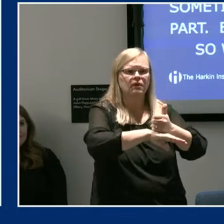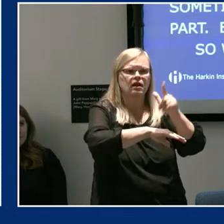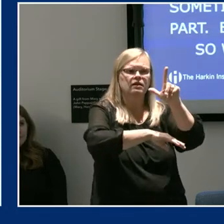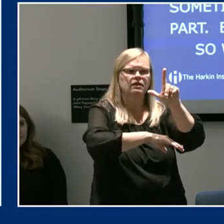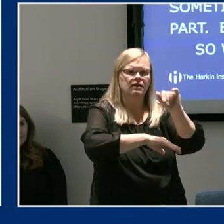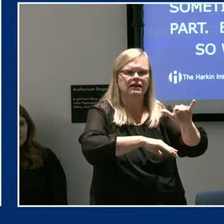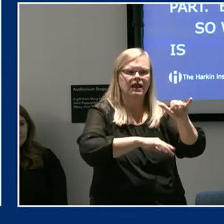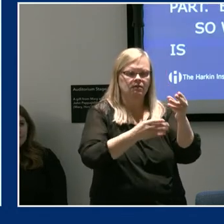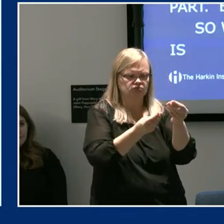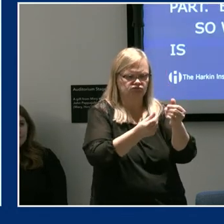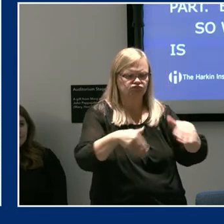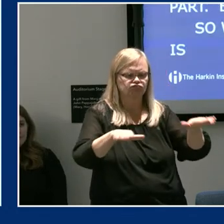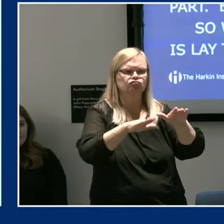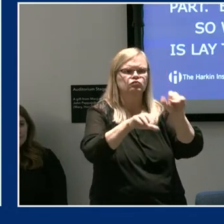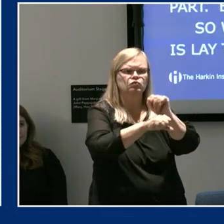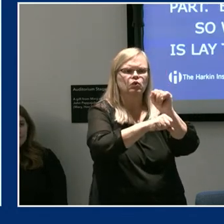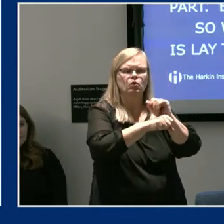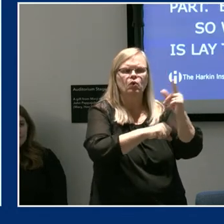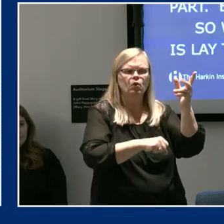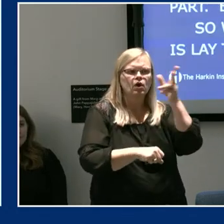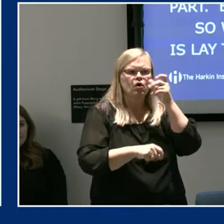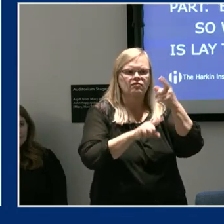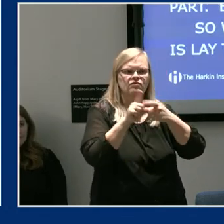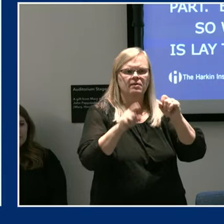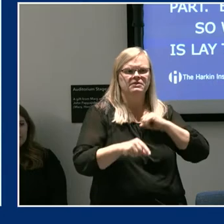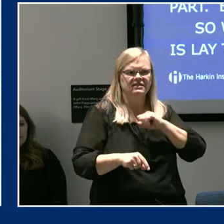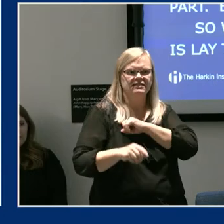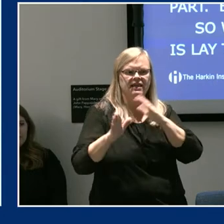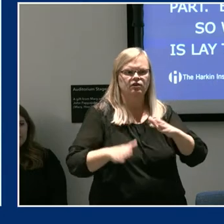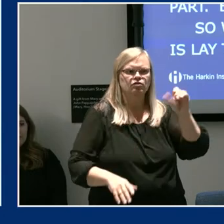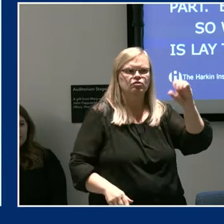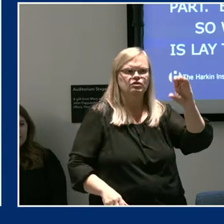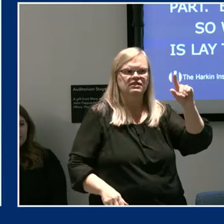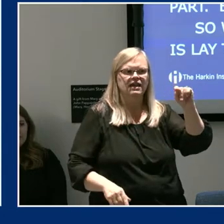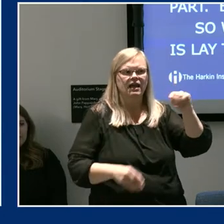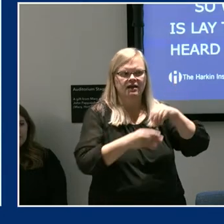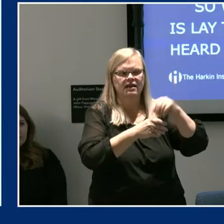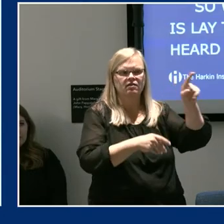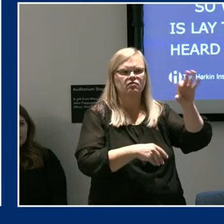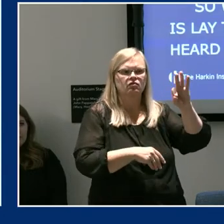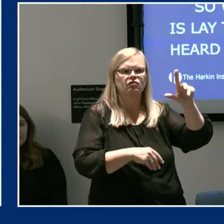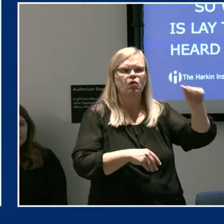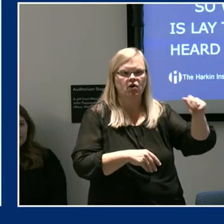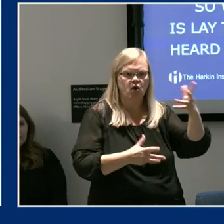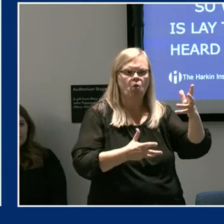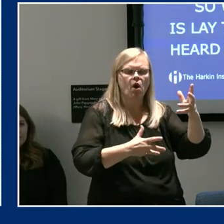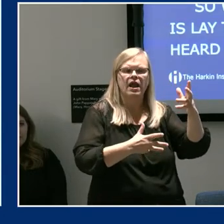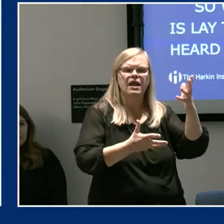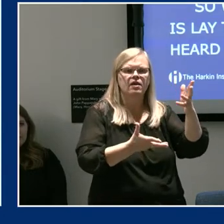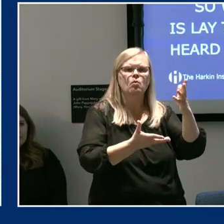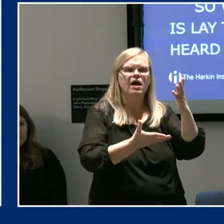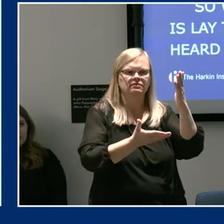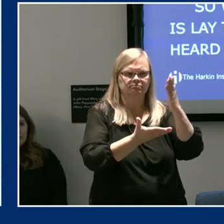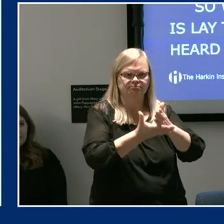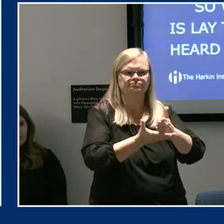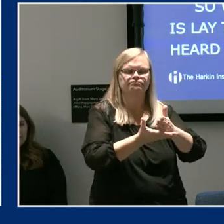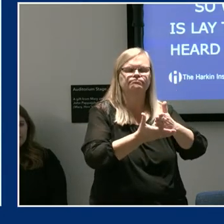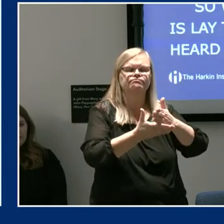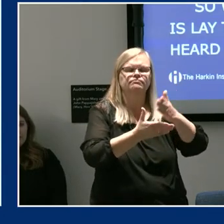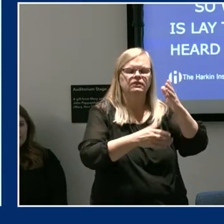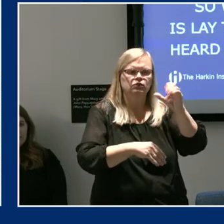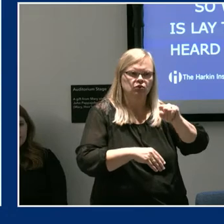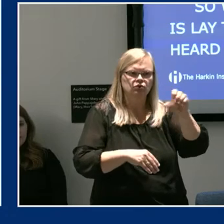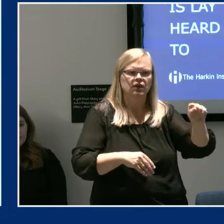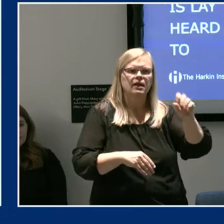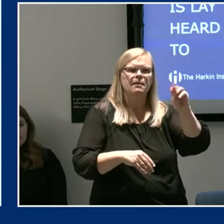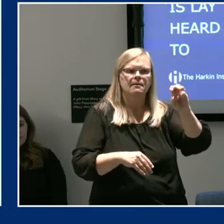for proposals like we've heard from Senator Scott of Florida. He wants to sunset Social Security and Medicare and